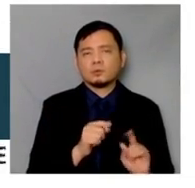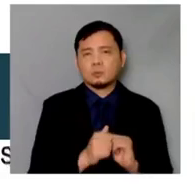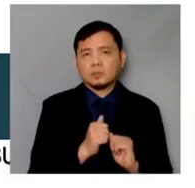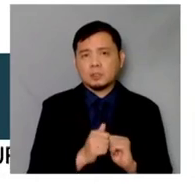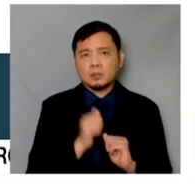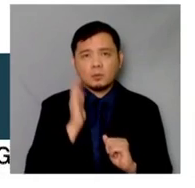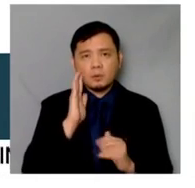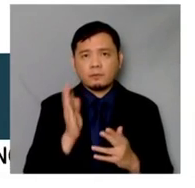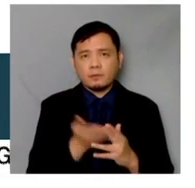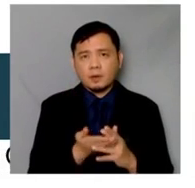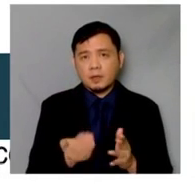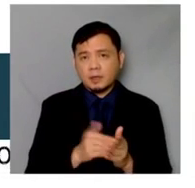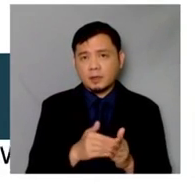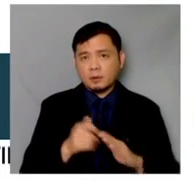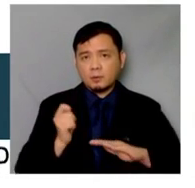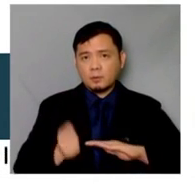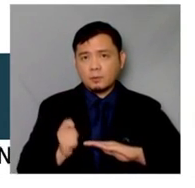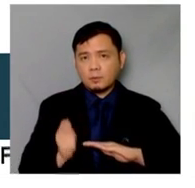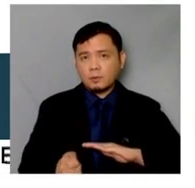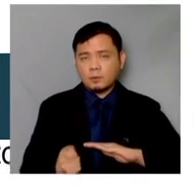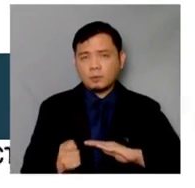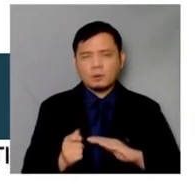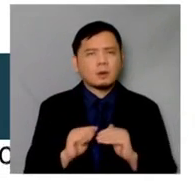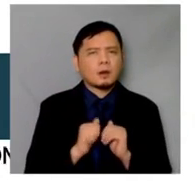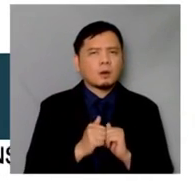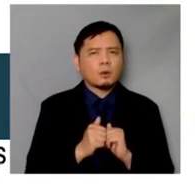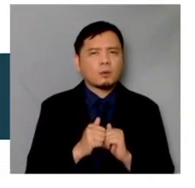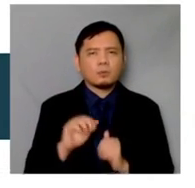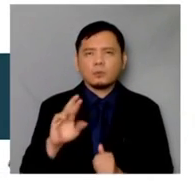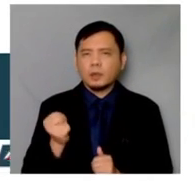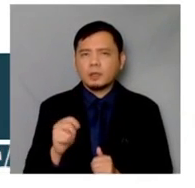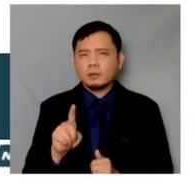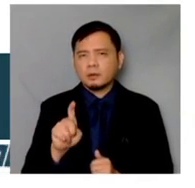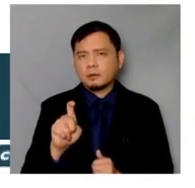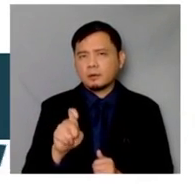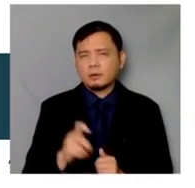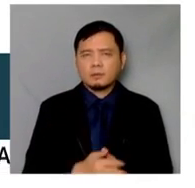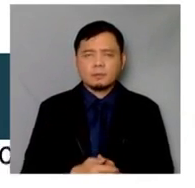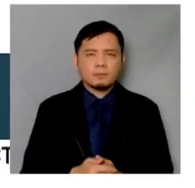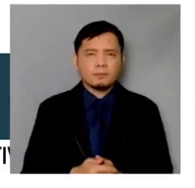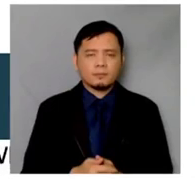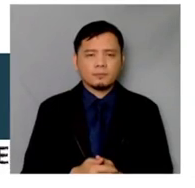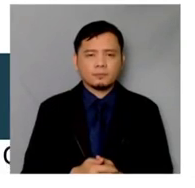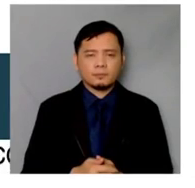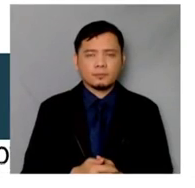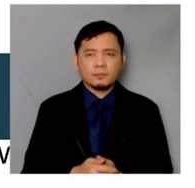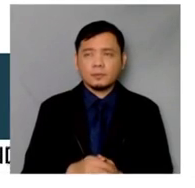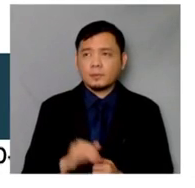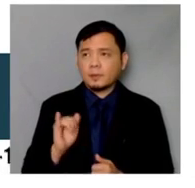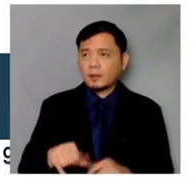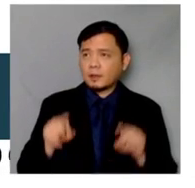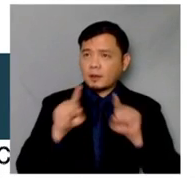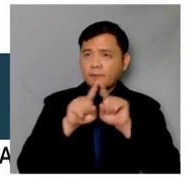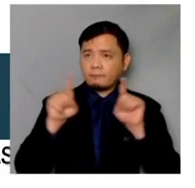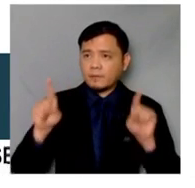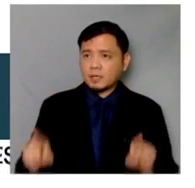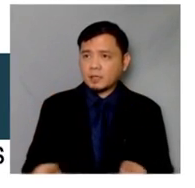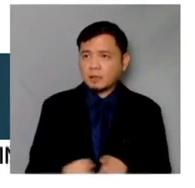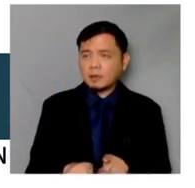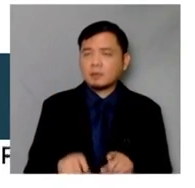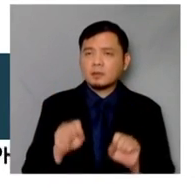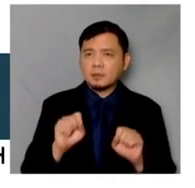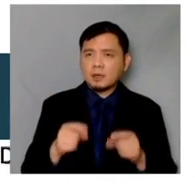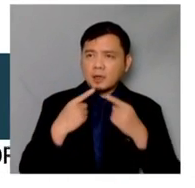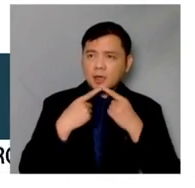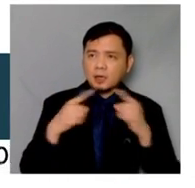court? And if so, how and when? Well, this affidavit will be made available to